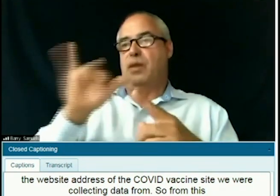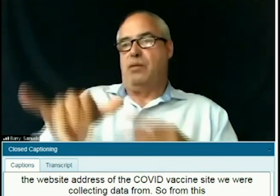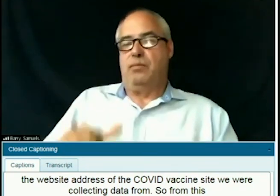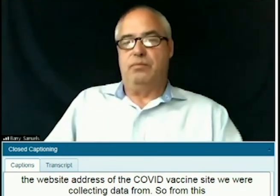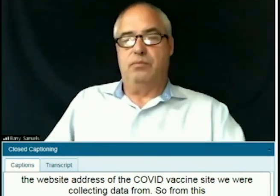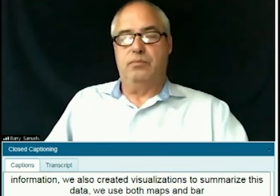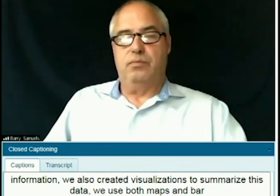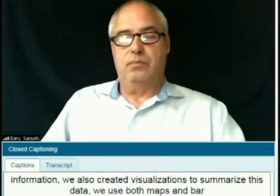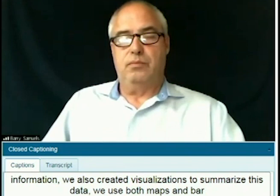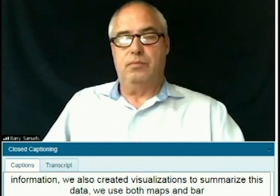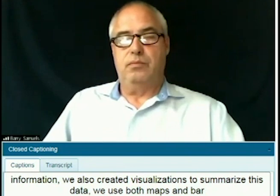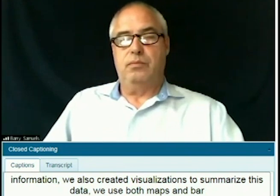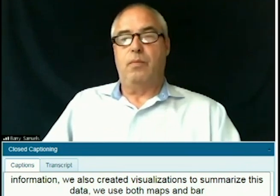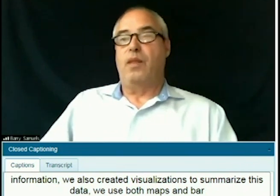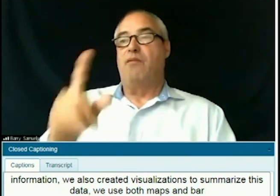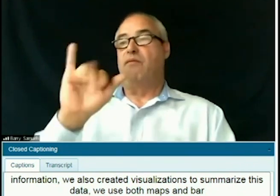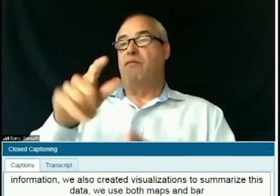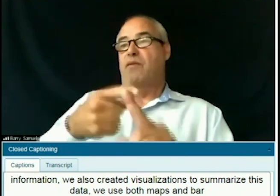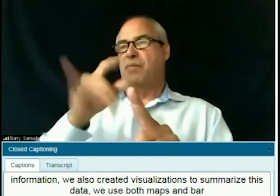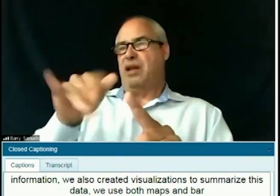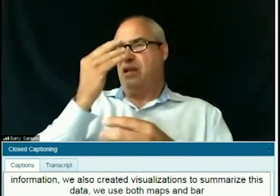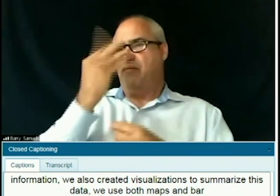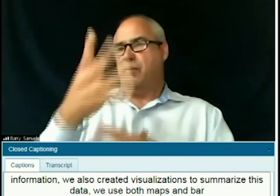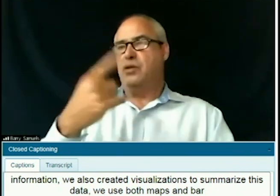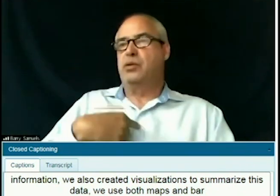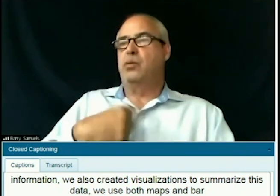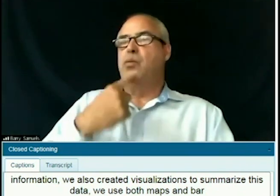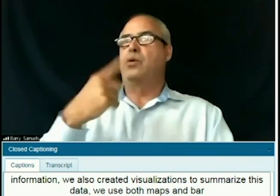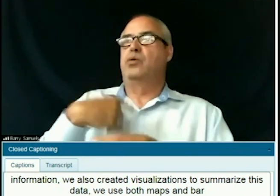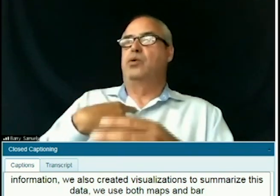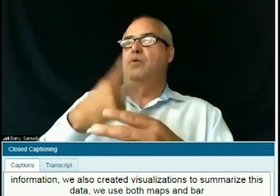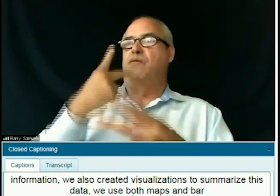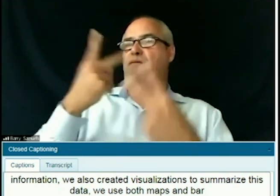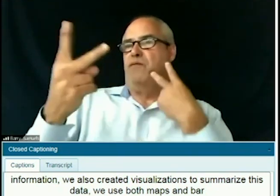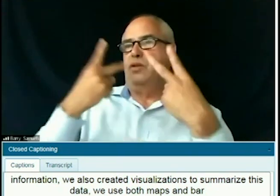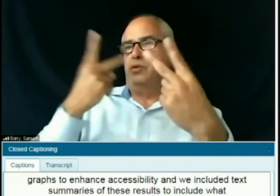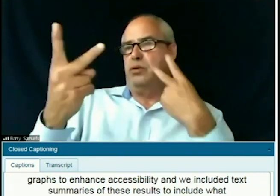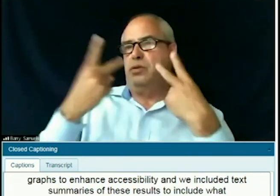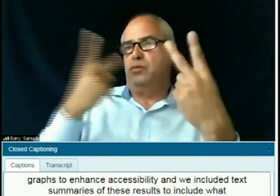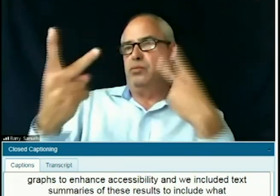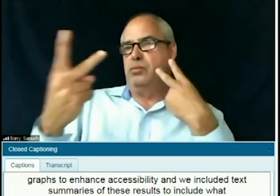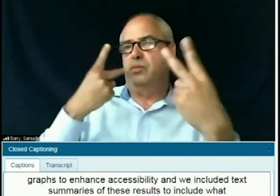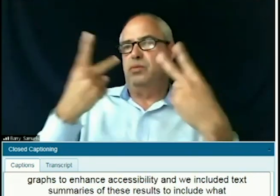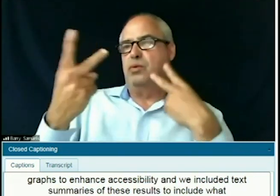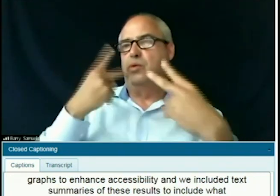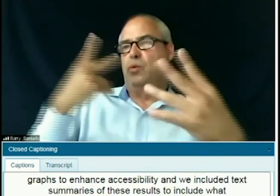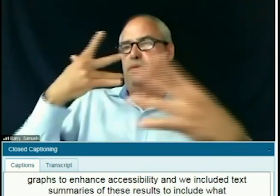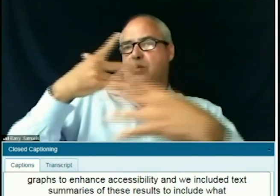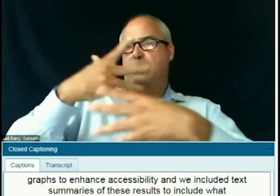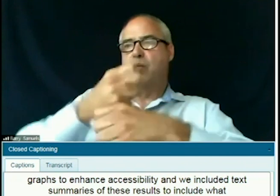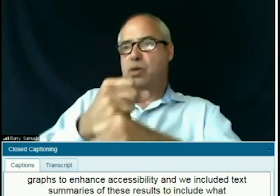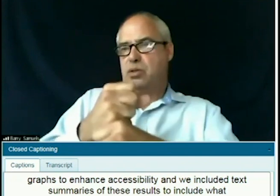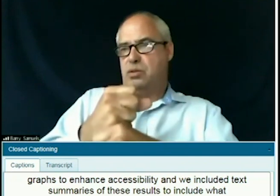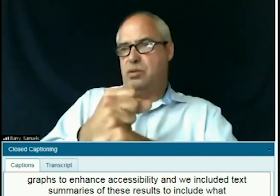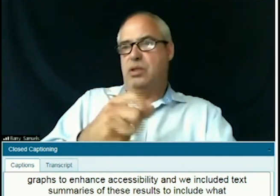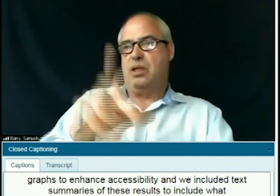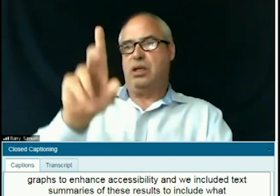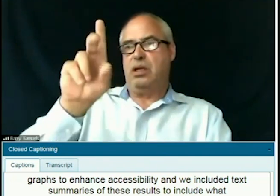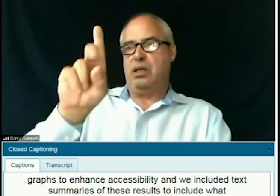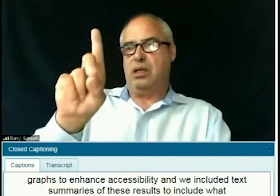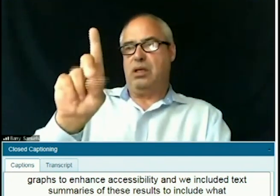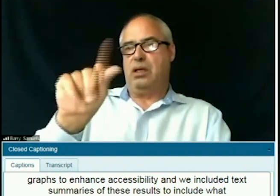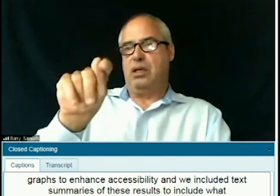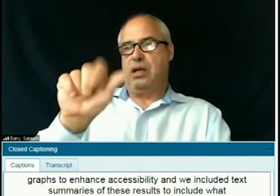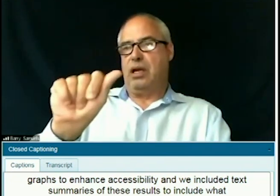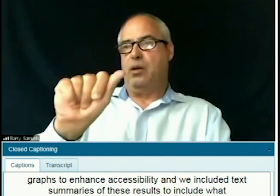So from this information, we also created visualizations to summarize this data. We used both maps and bar